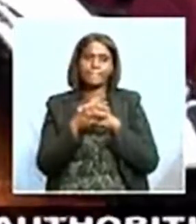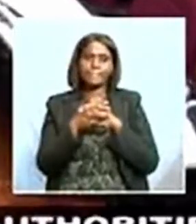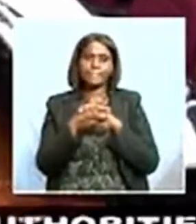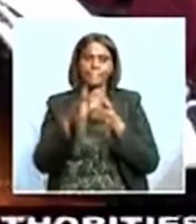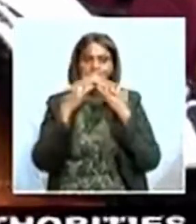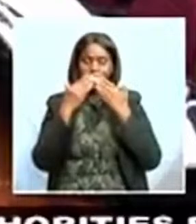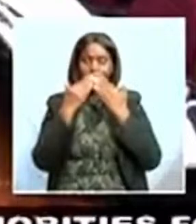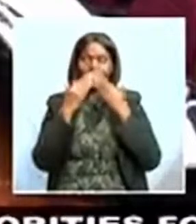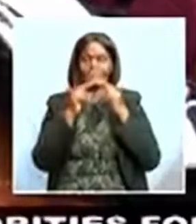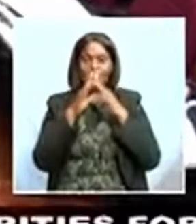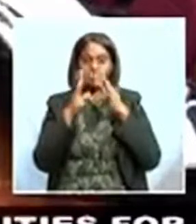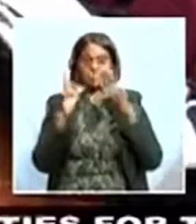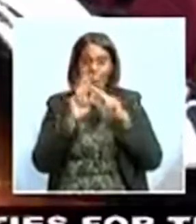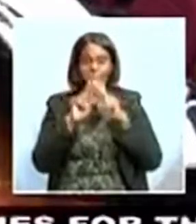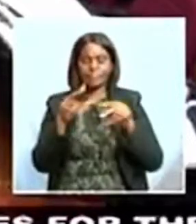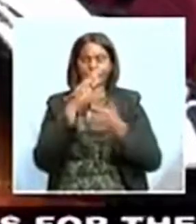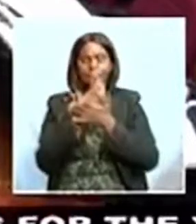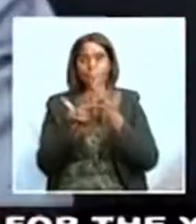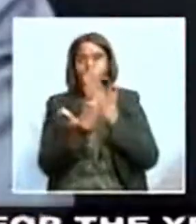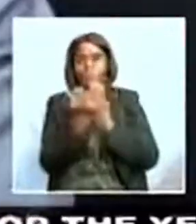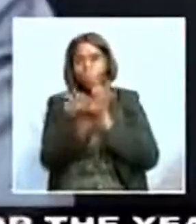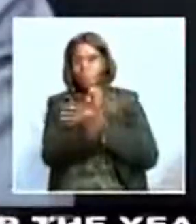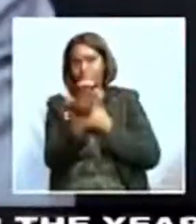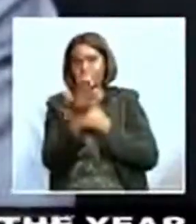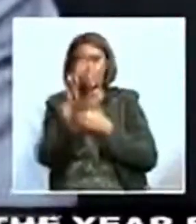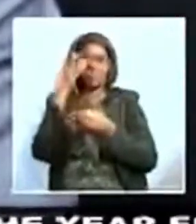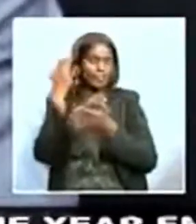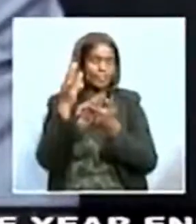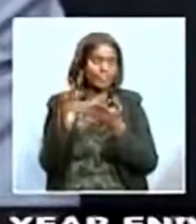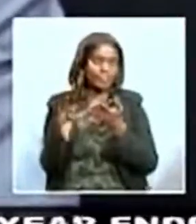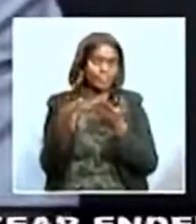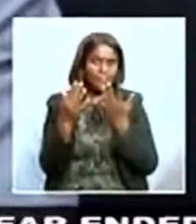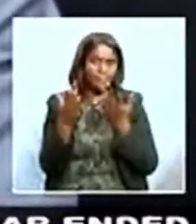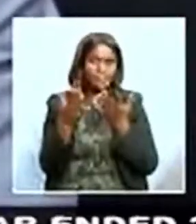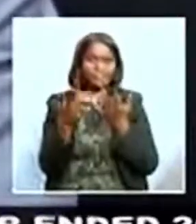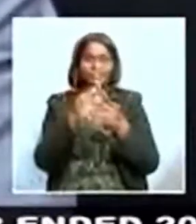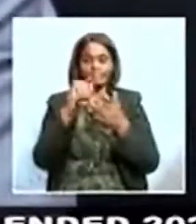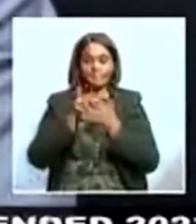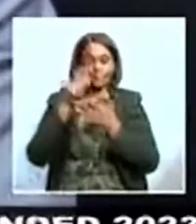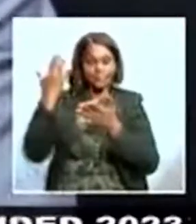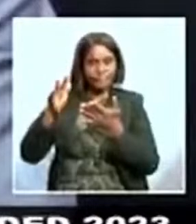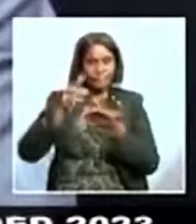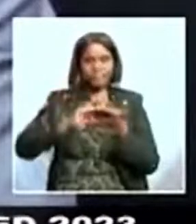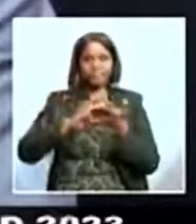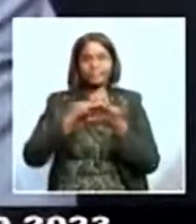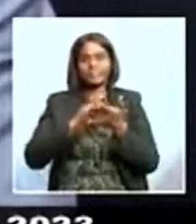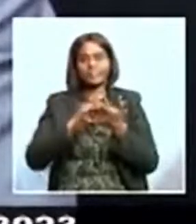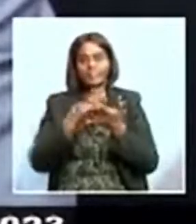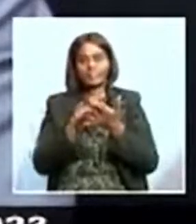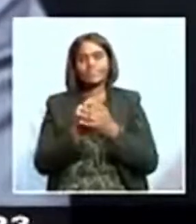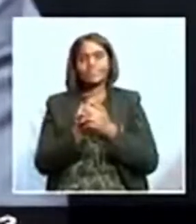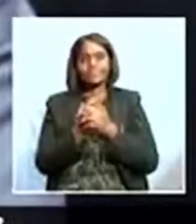Thank you very much, Chair. Good morning to you. Morning, Secretariat, all our permanent witnesses,